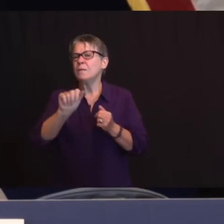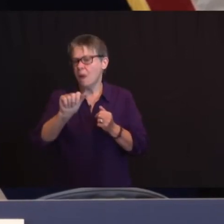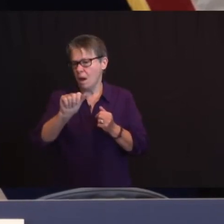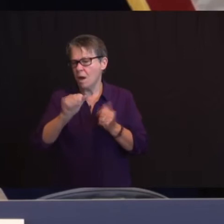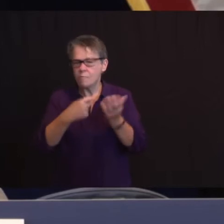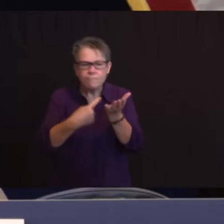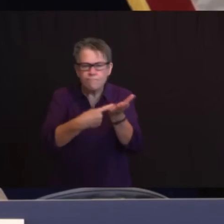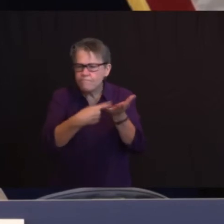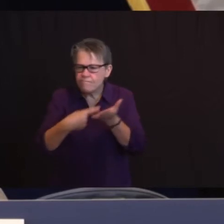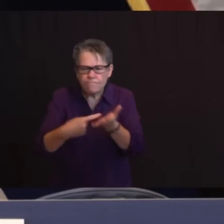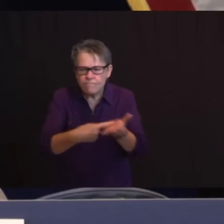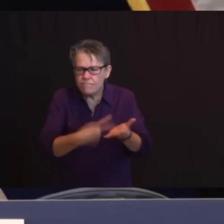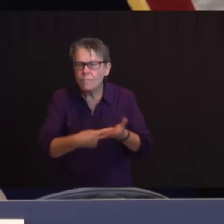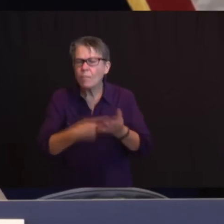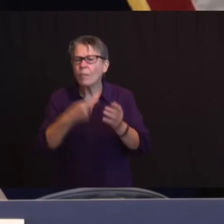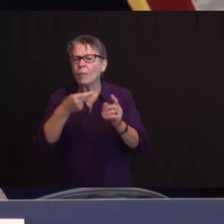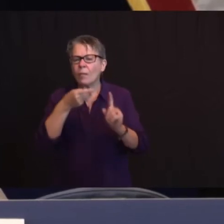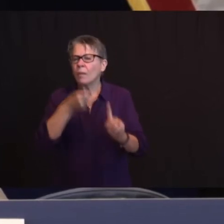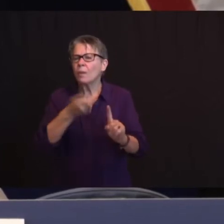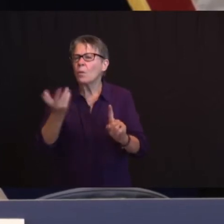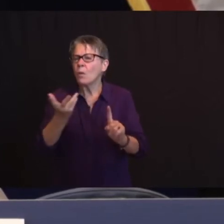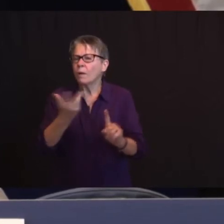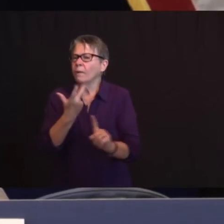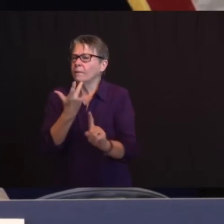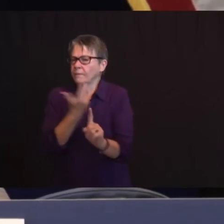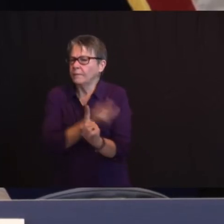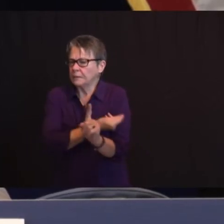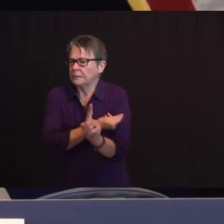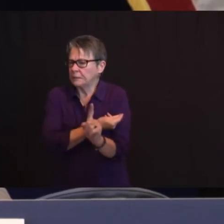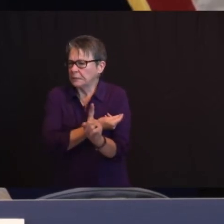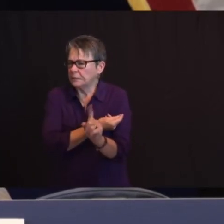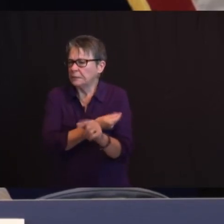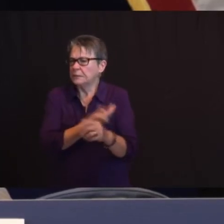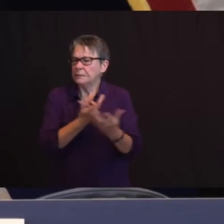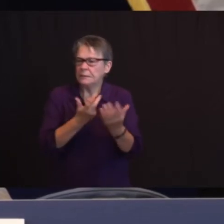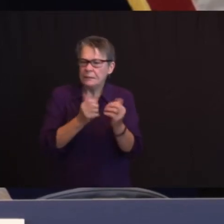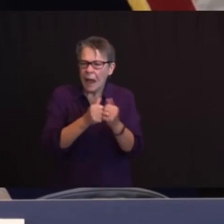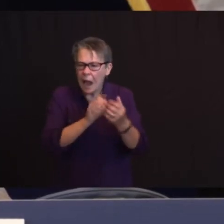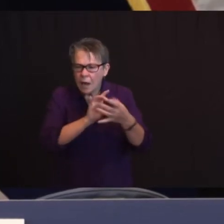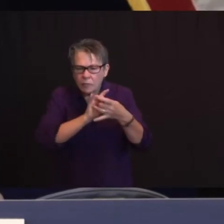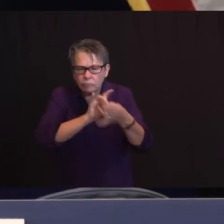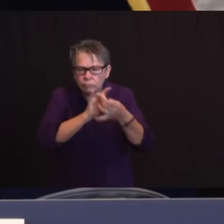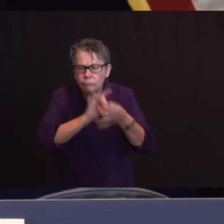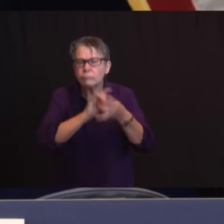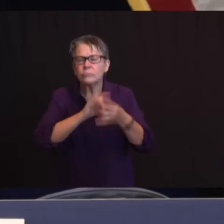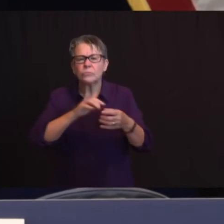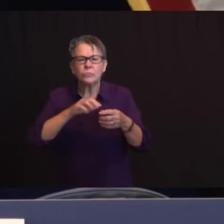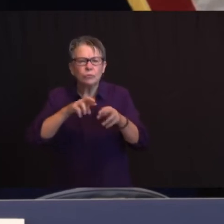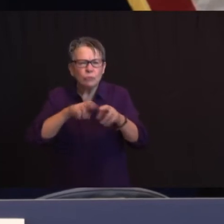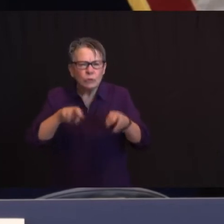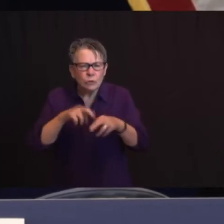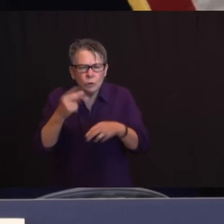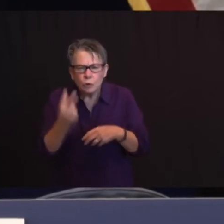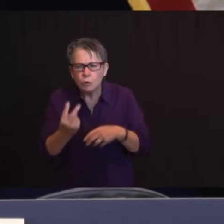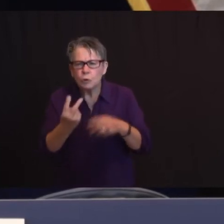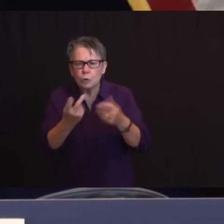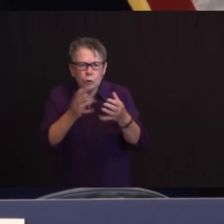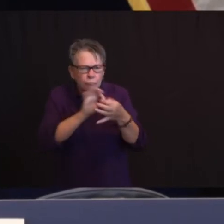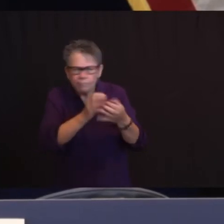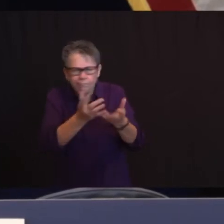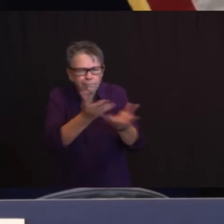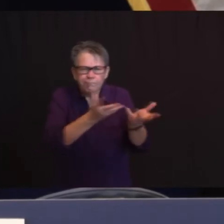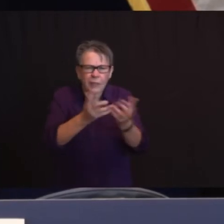we're going to work with our federal partners in one of Tom Von Essen's last official acts before he's gone tomorrow. And lastly,